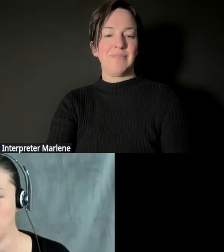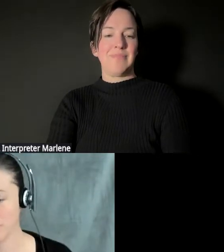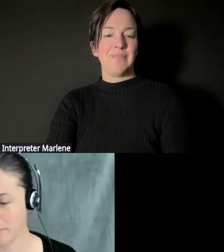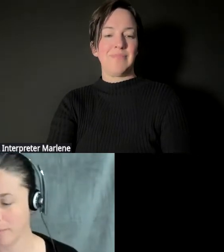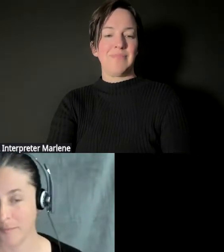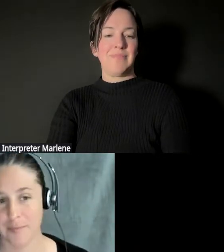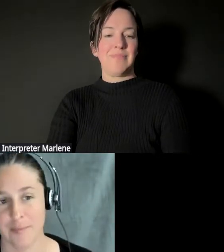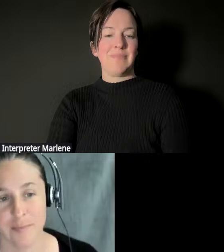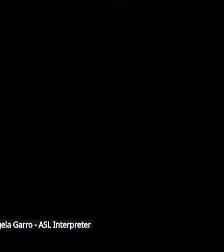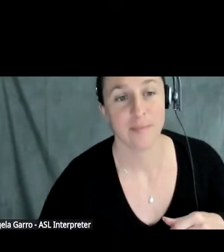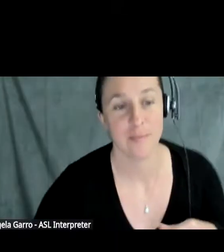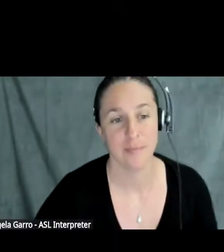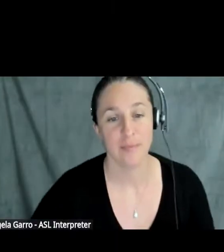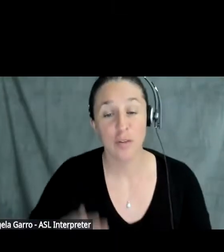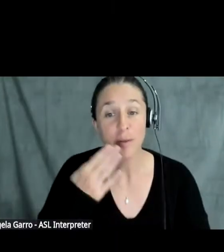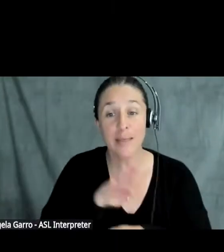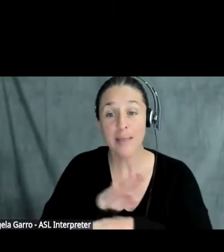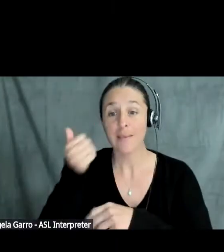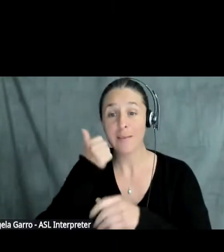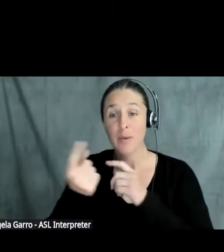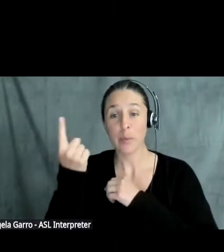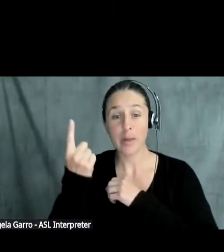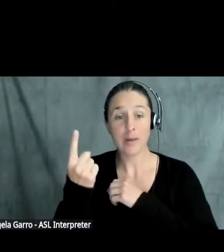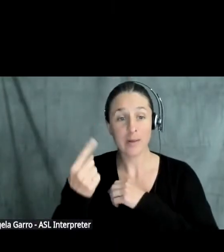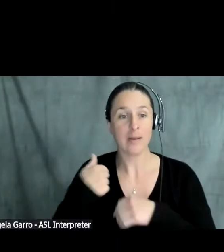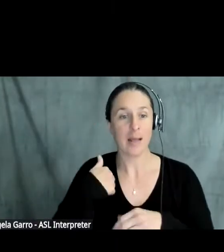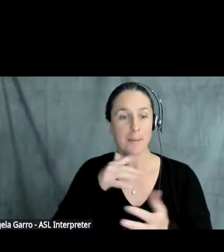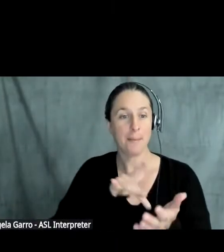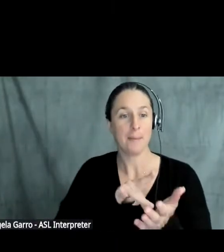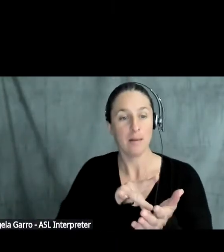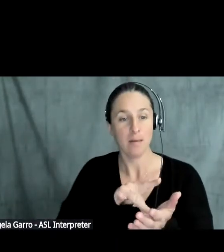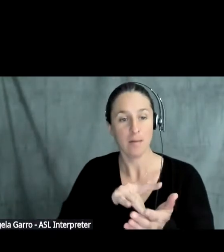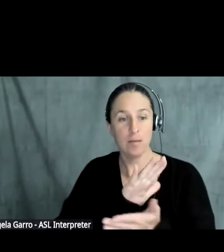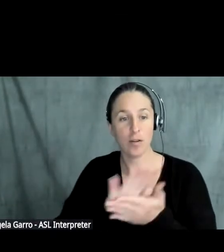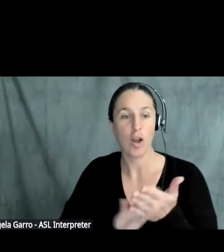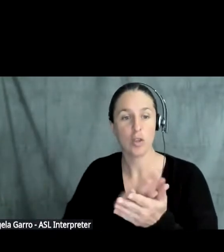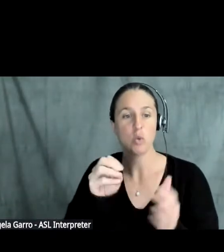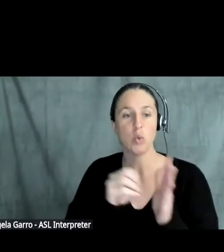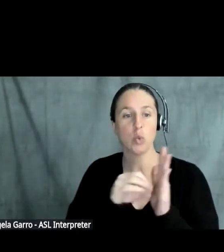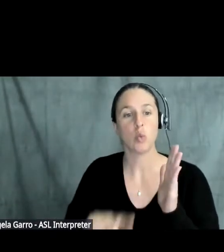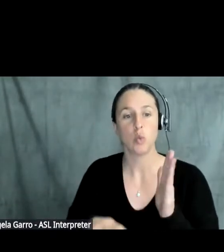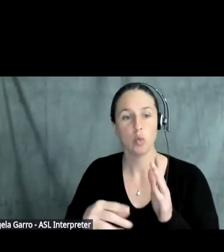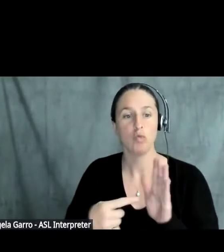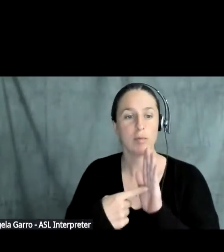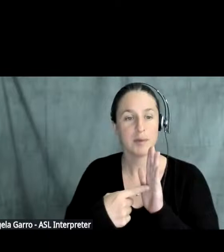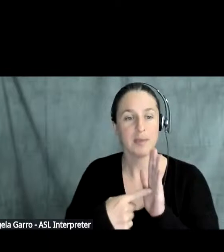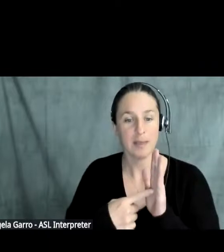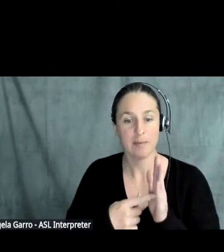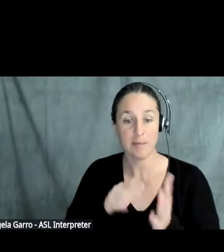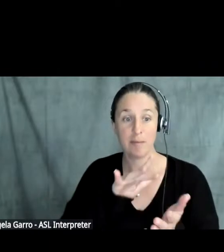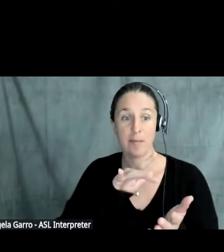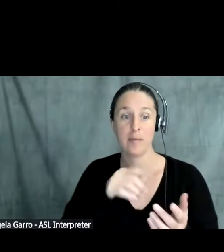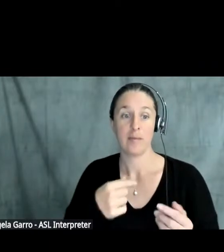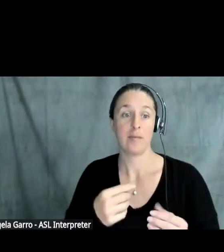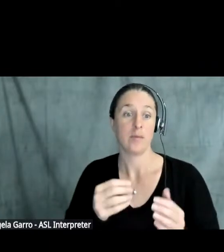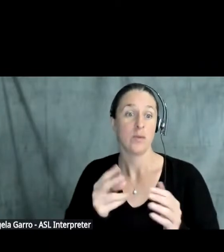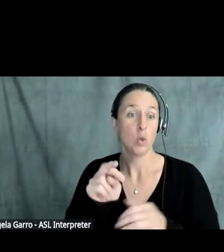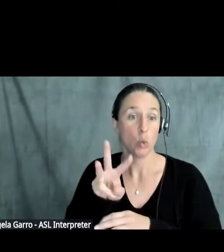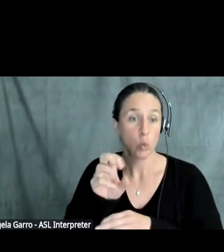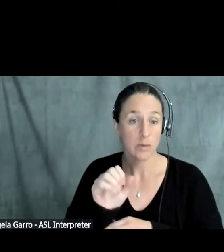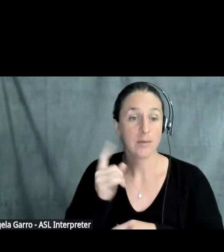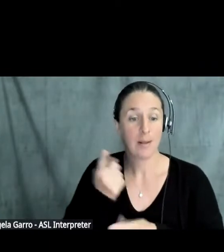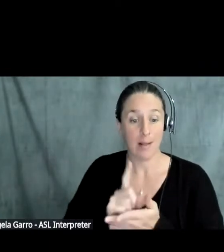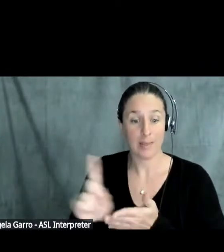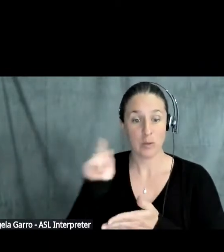Good evening, everyone. My name is Johnny. I am the middle college student representative. Some news from middle college is that last week we had our